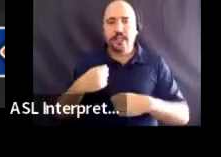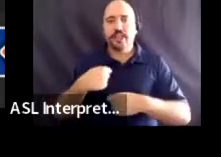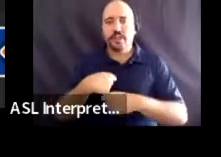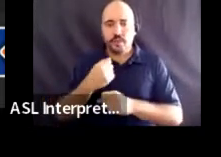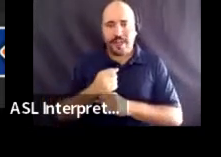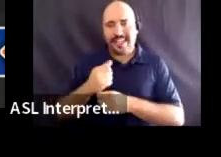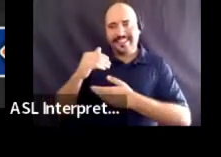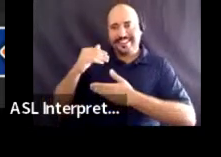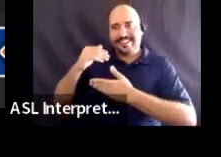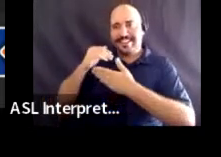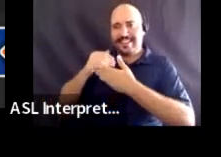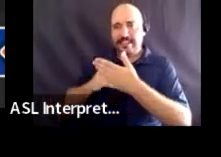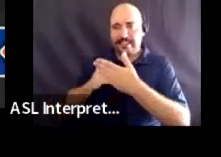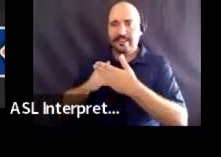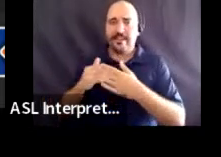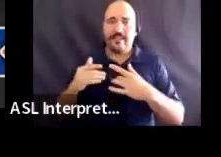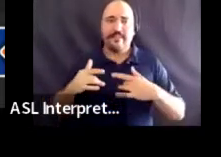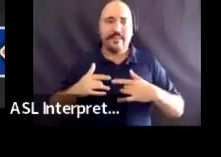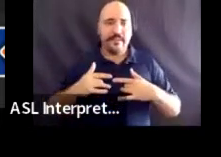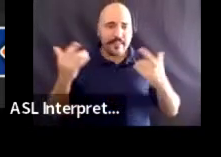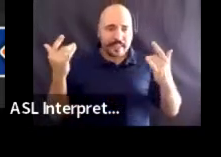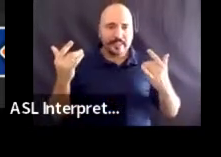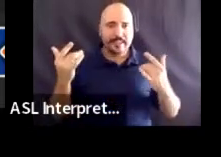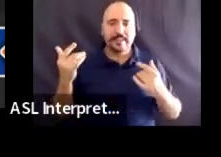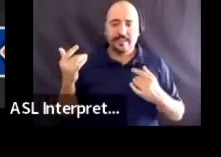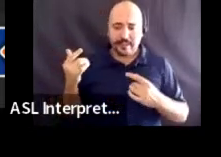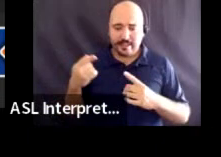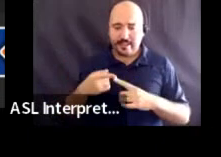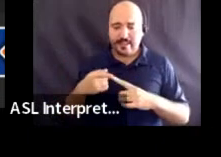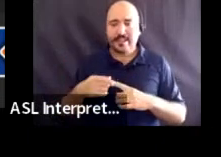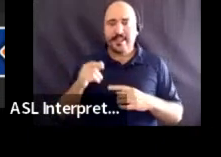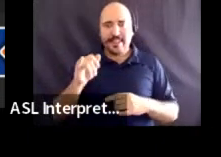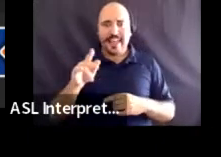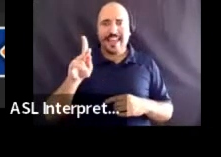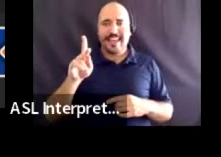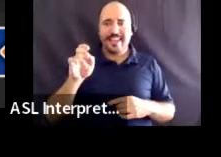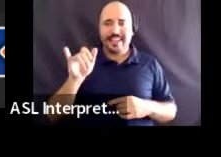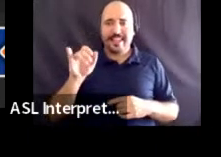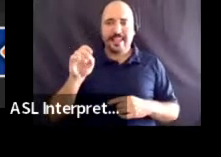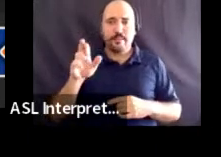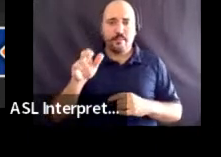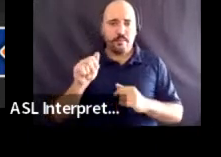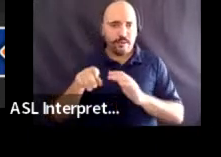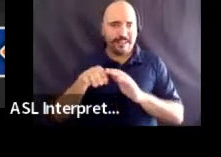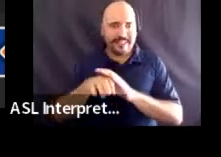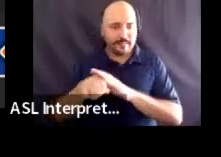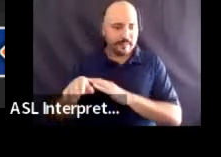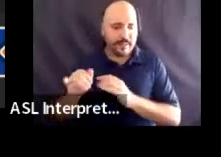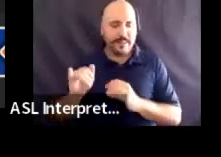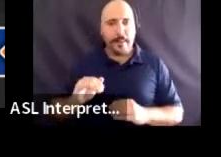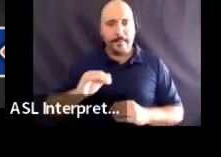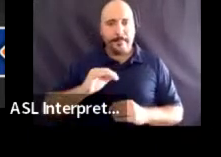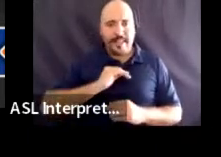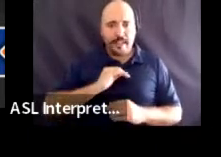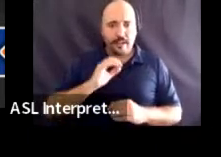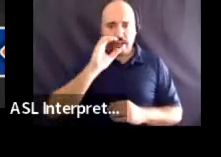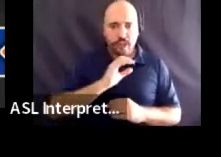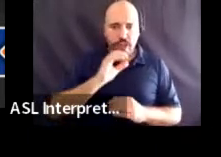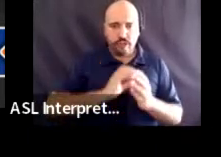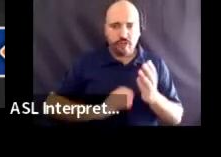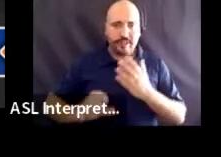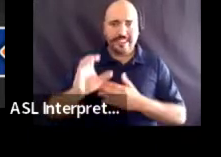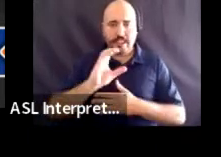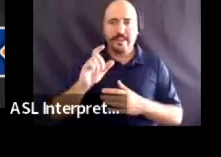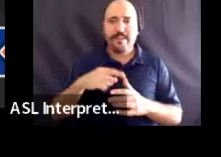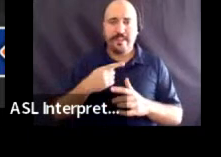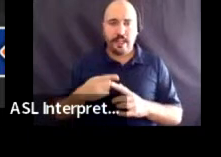list of events that are keyboard accessible, that meet the search criteria, and then the user